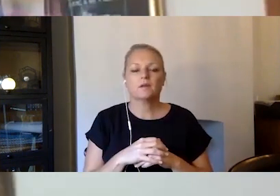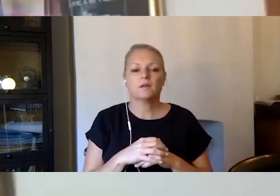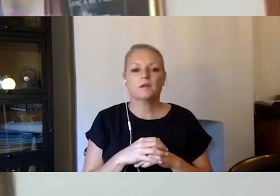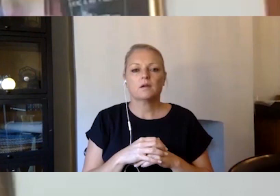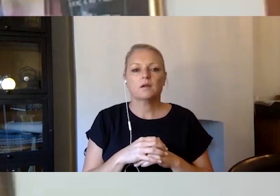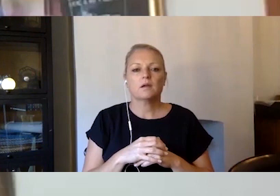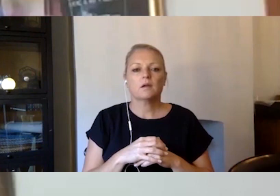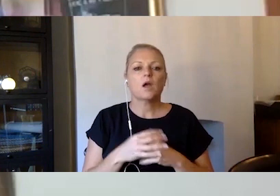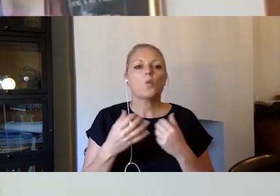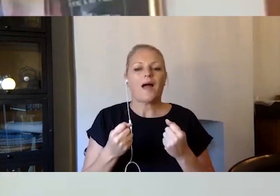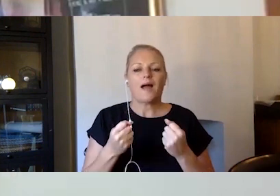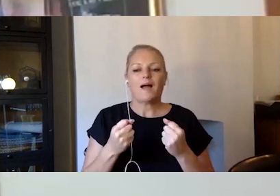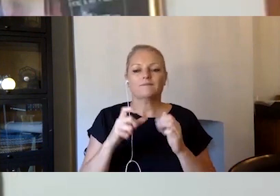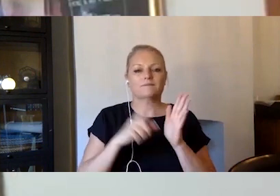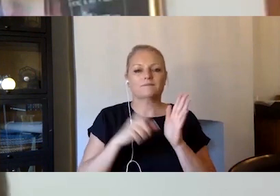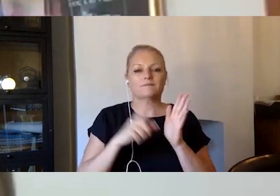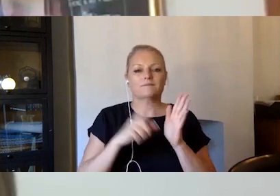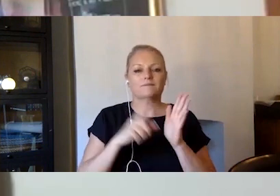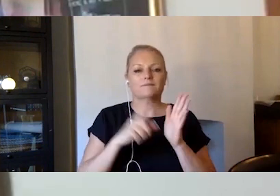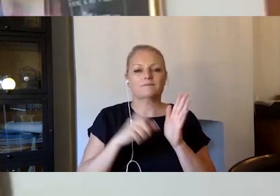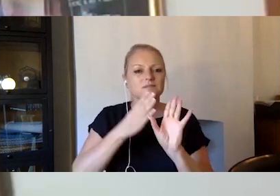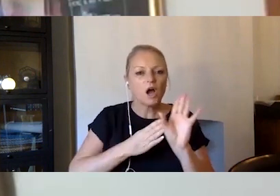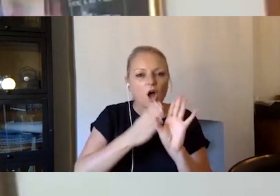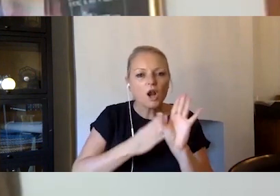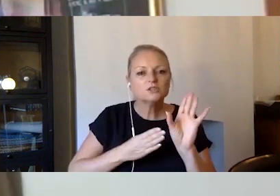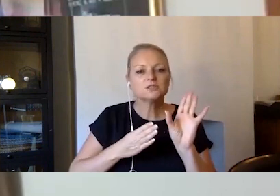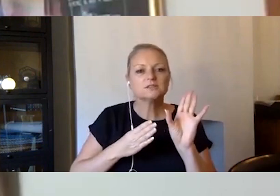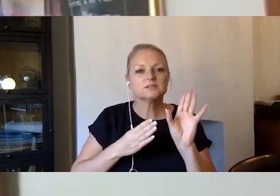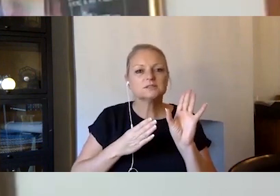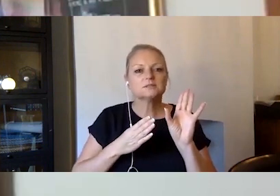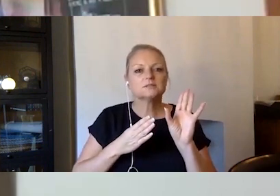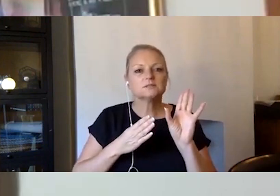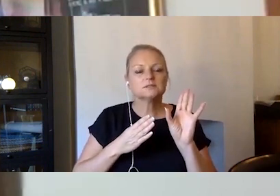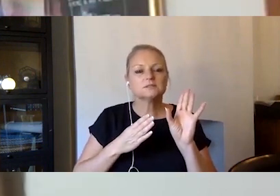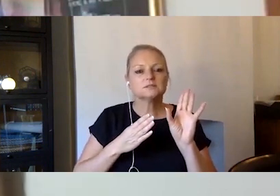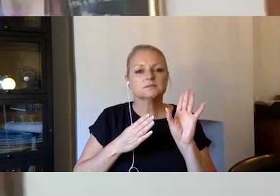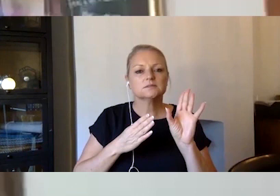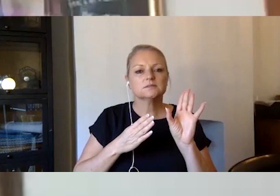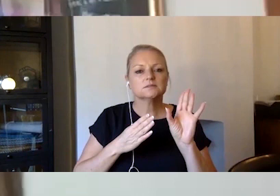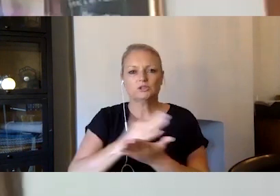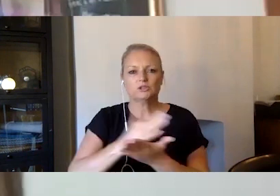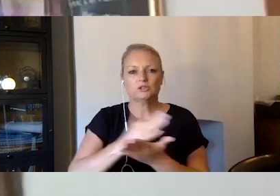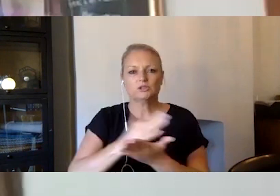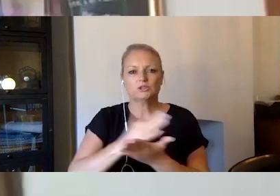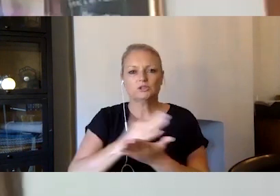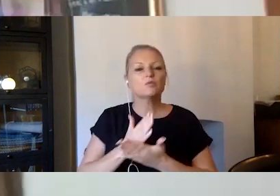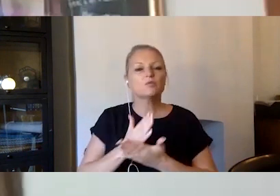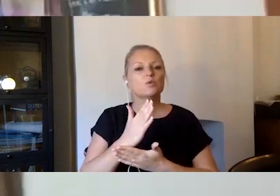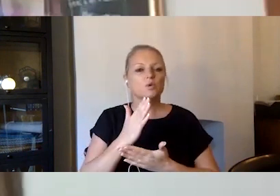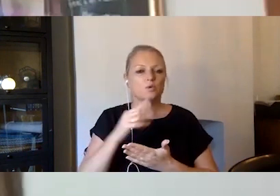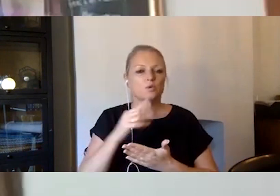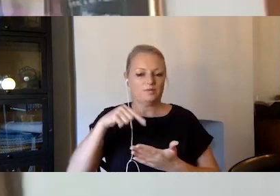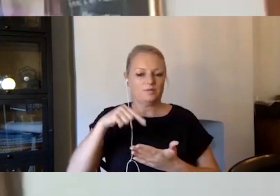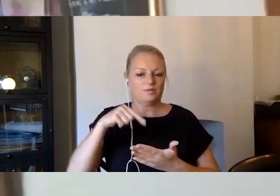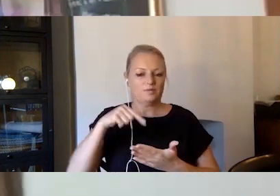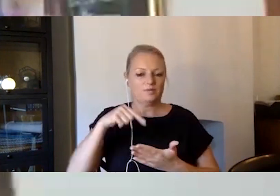and positive psychologists to co-design initiatives that are then shared widely across the industry. We're striving for transformative change in